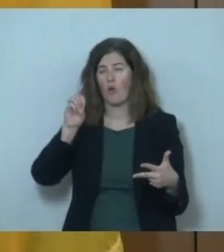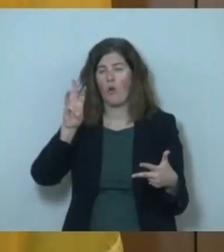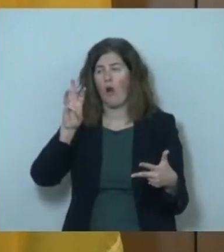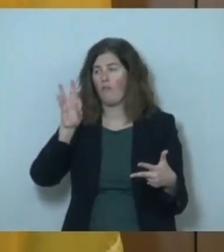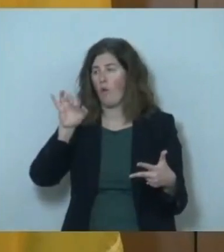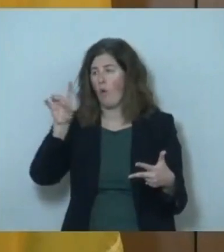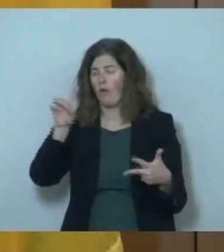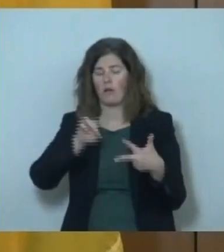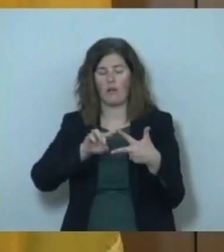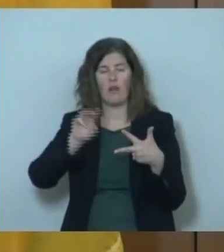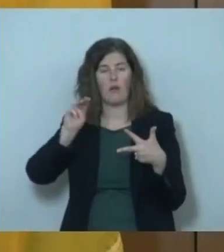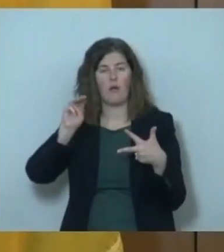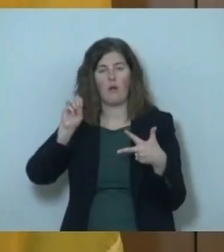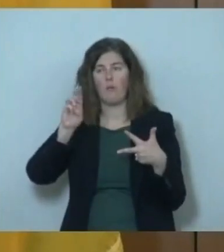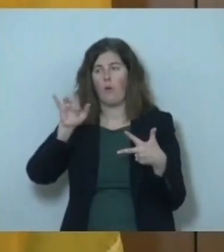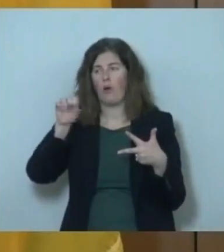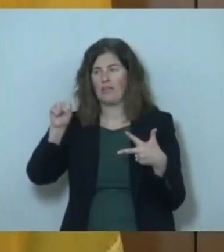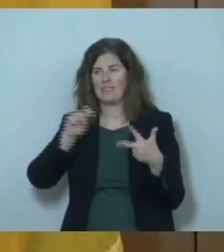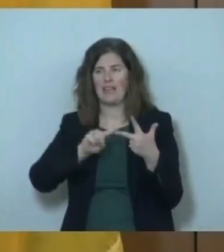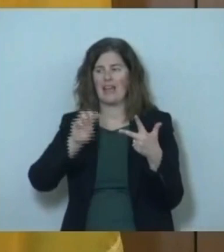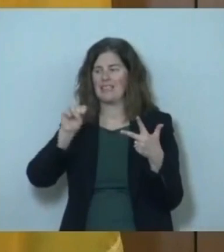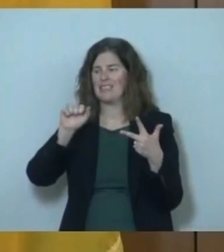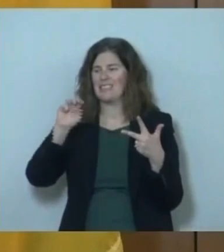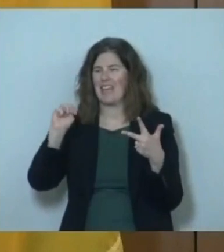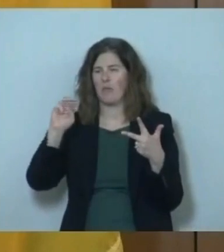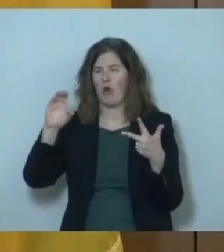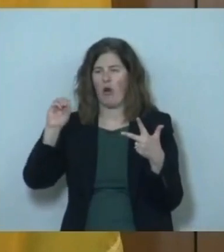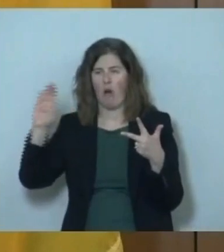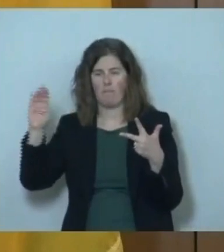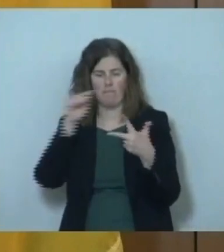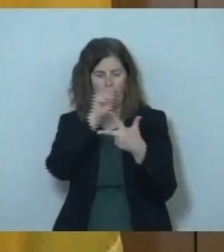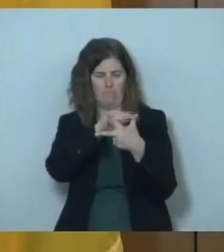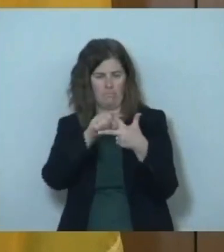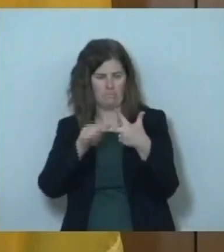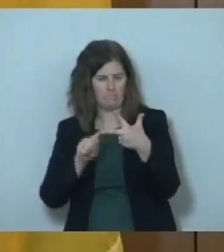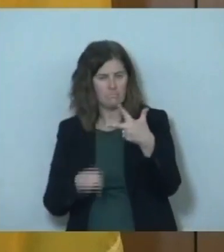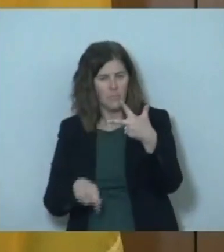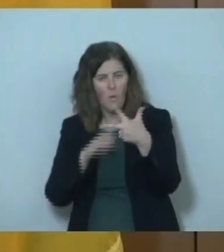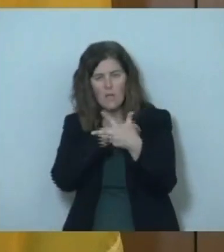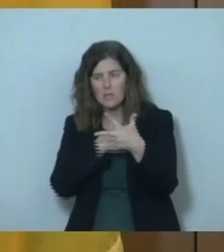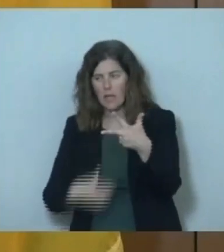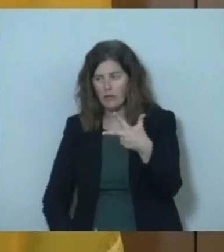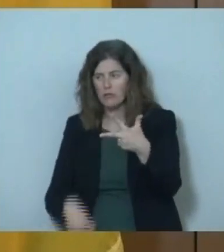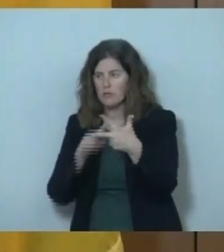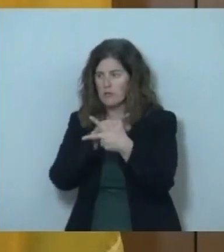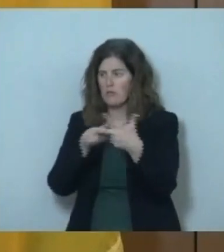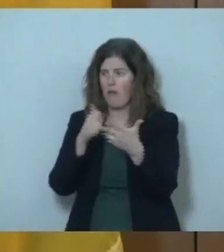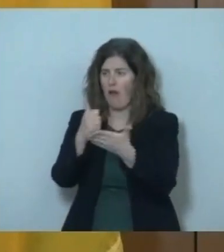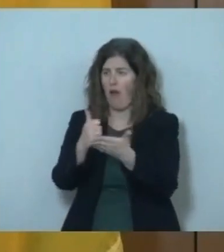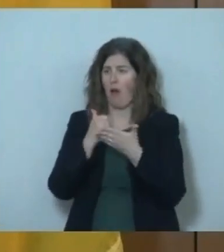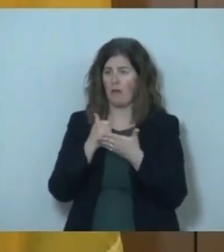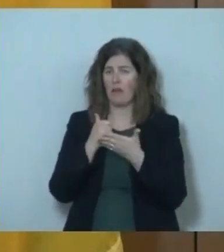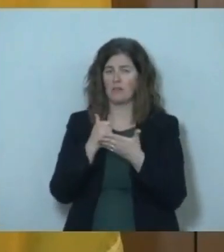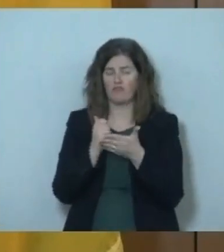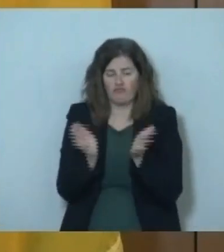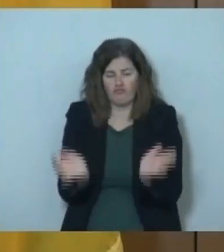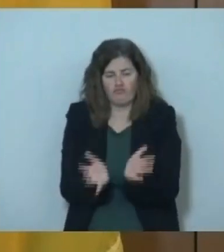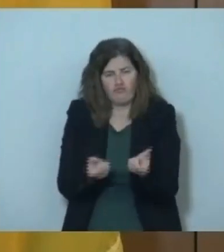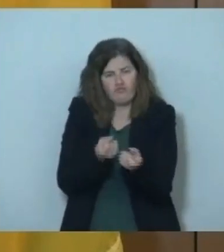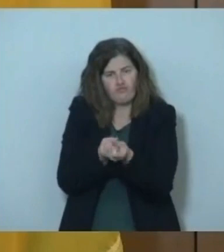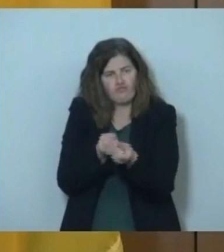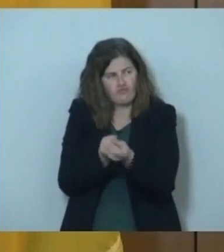Morris, and Mayor Sam Cobb. Each one of them is helping us promote wearing of face